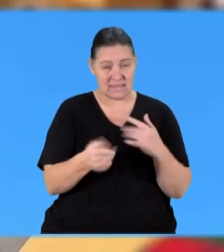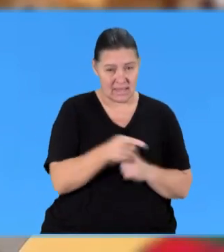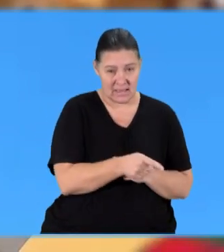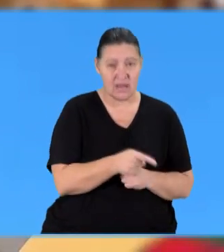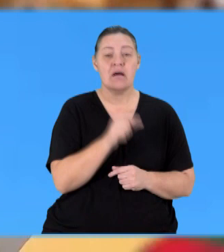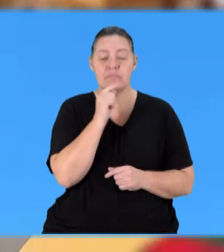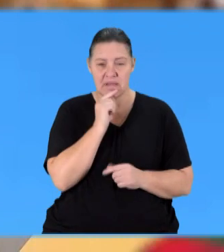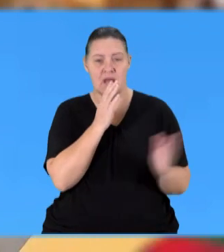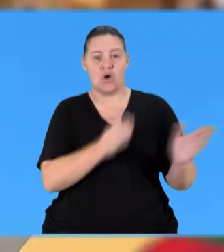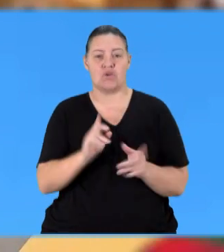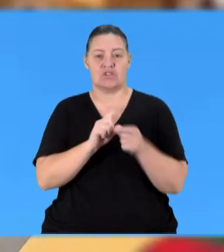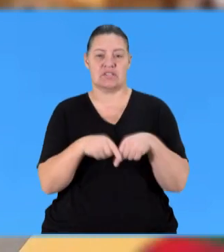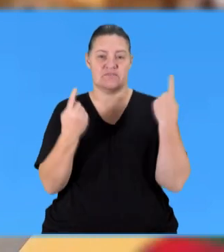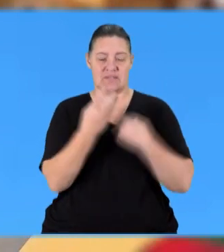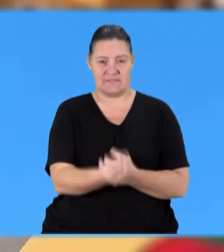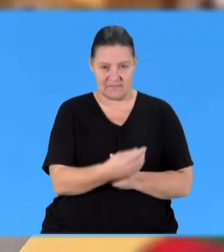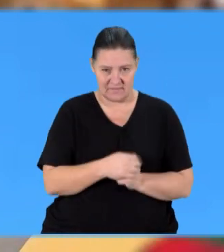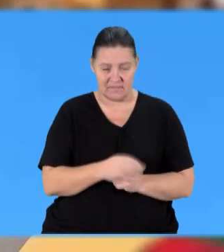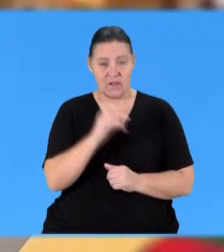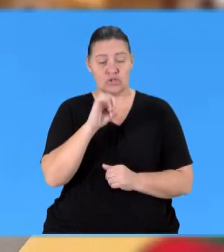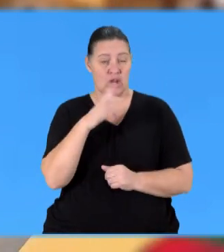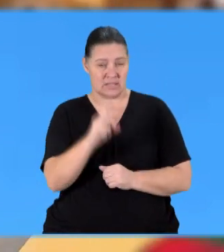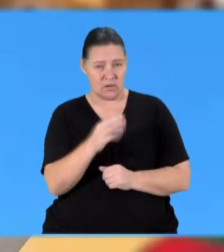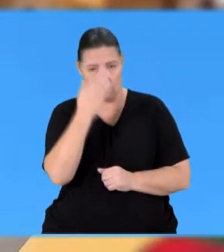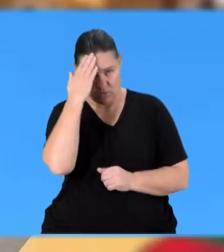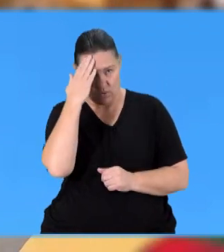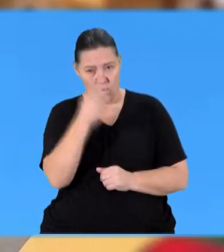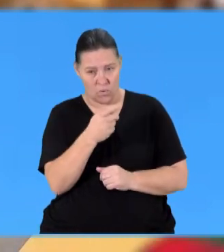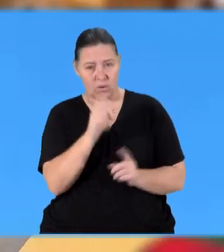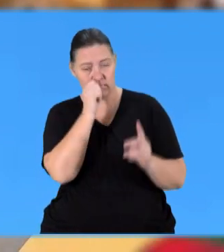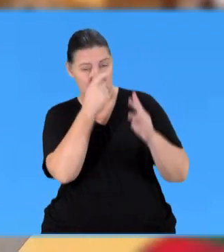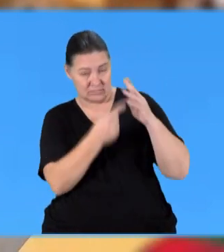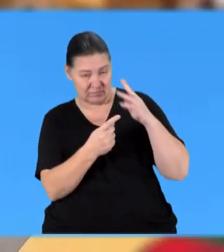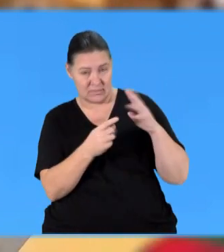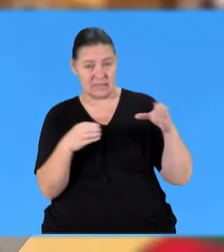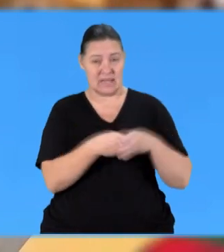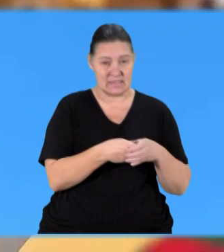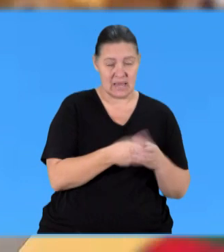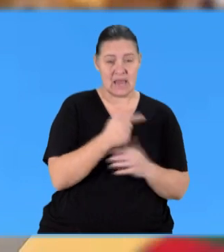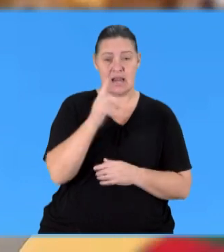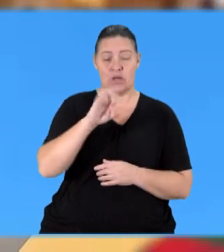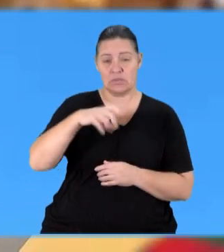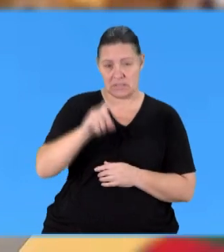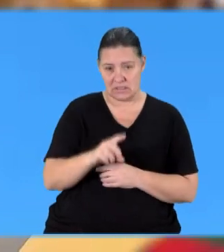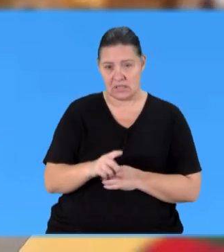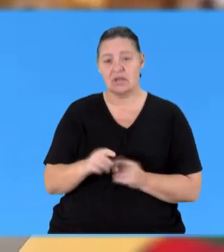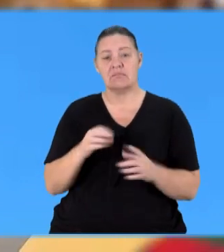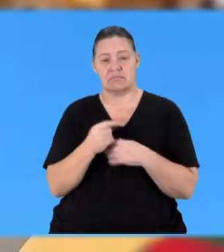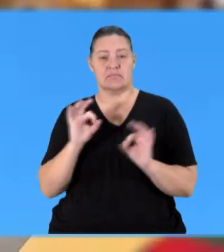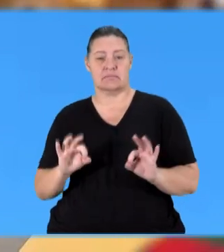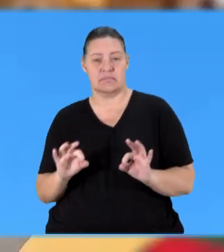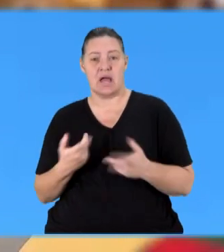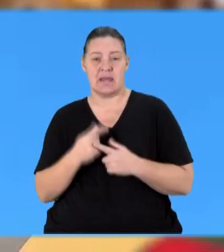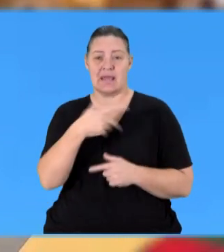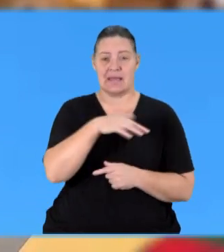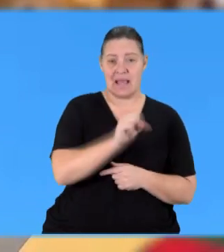are arranged differently. So in a solid, we know that the particles are tightly packed, and then in a liquid, they are loosely packed, and then in a